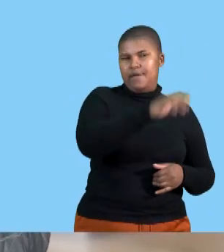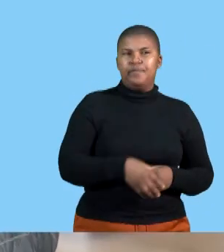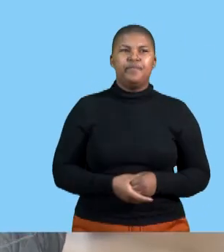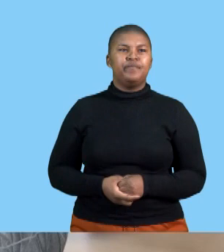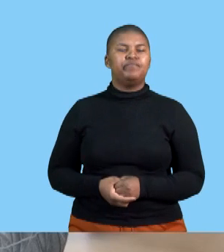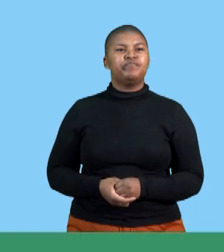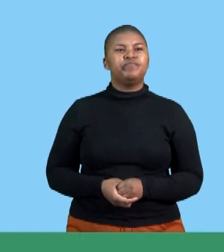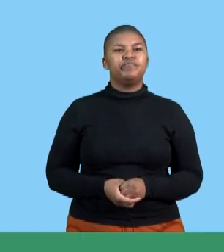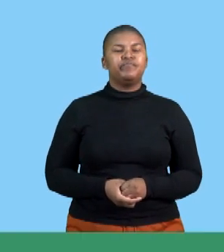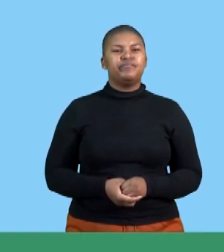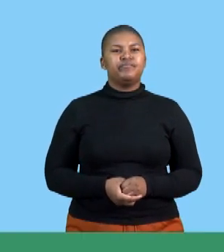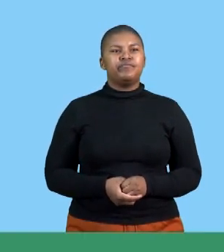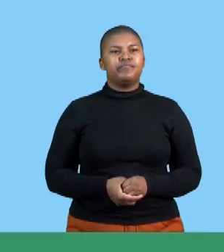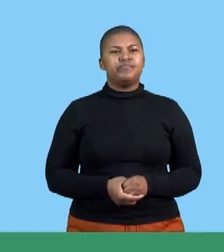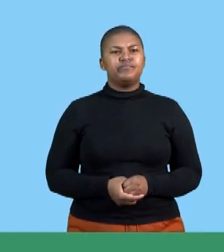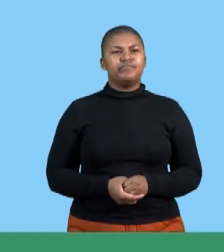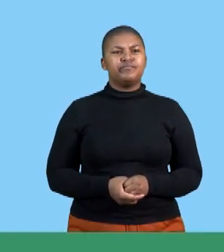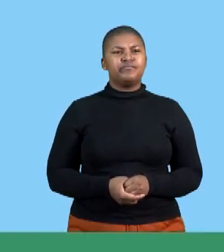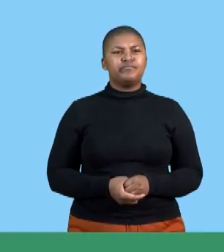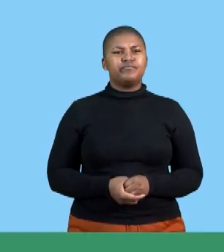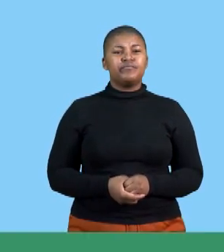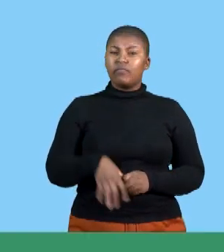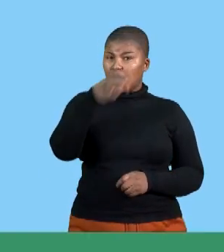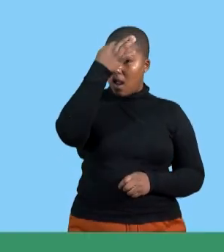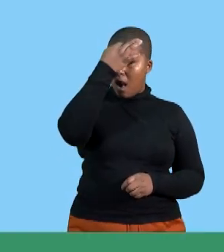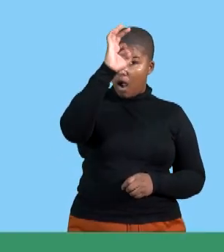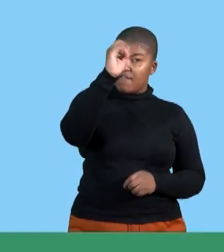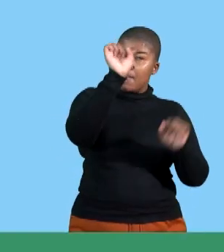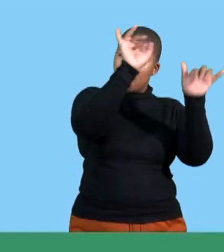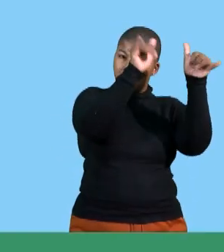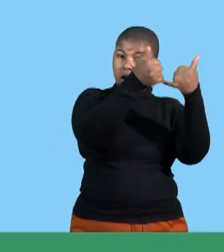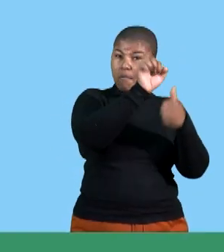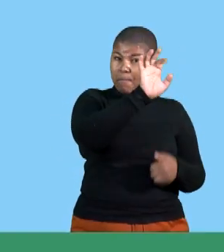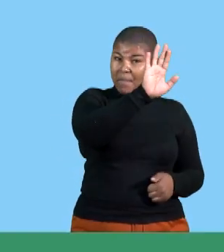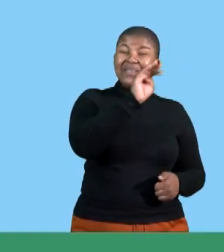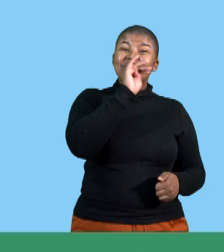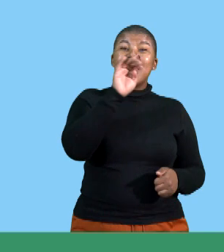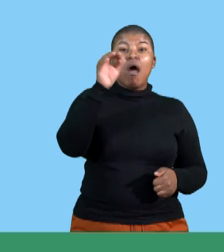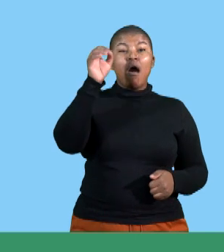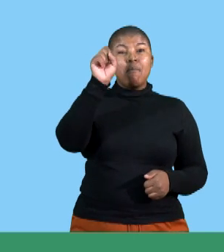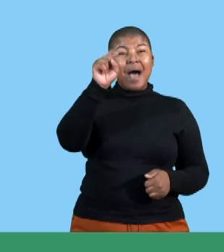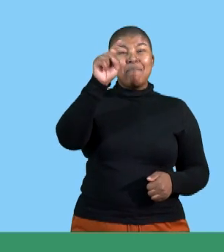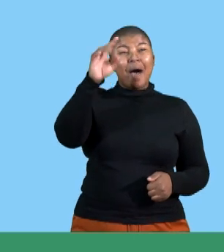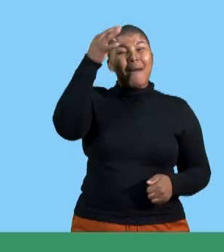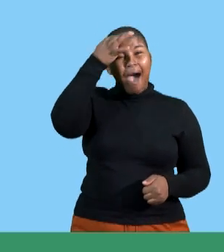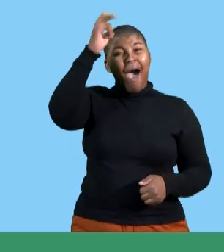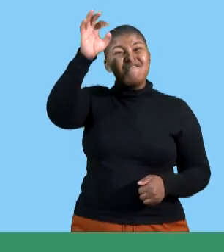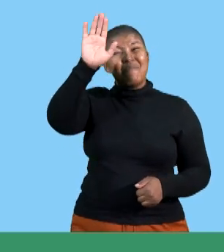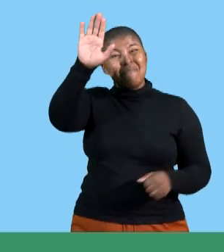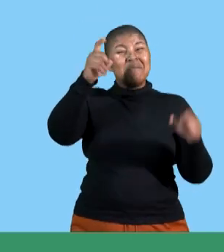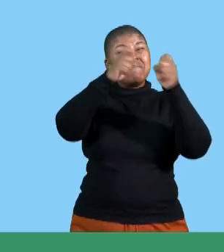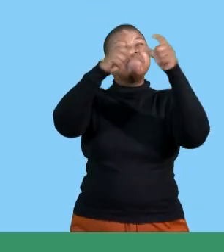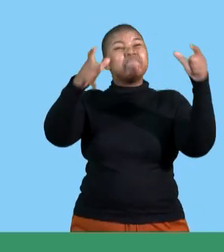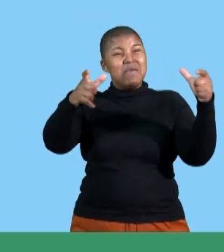of state-owned company. In a state-owned company, the government is a major shareholder and